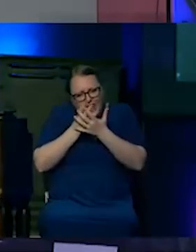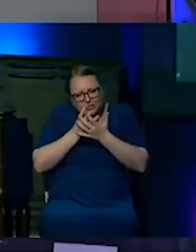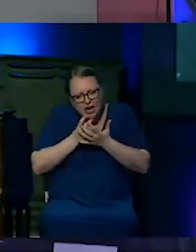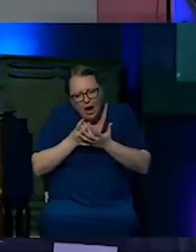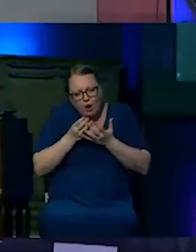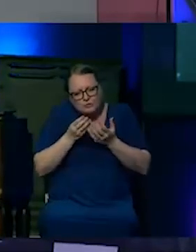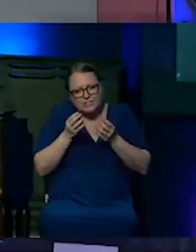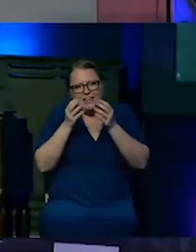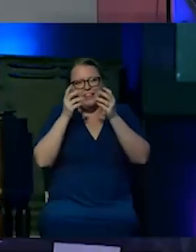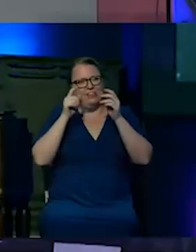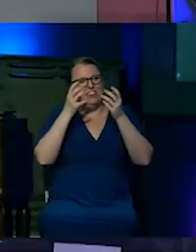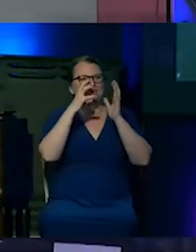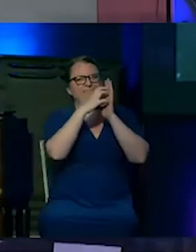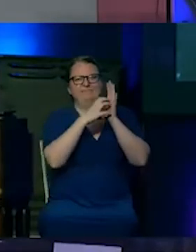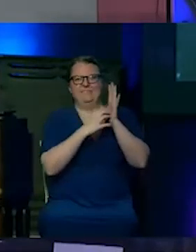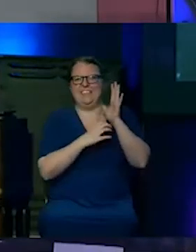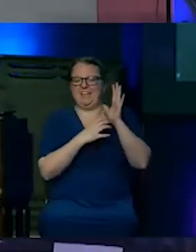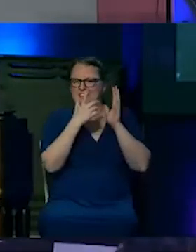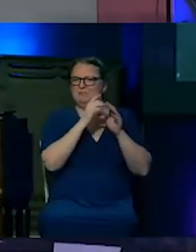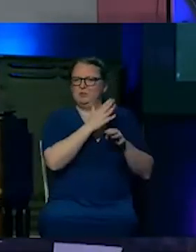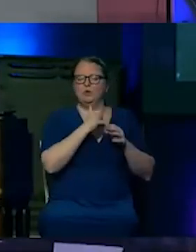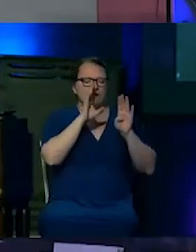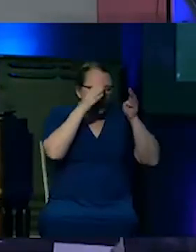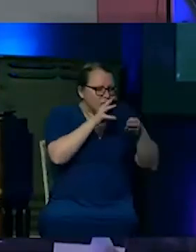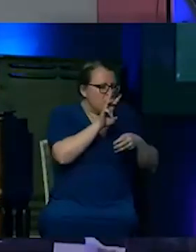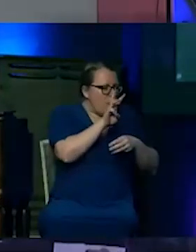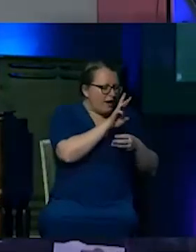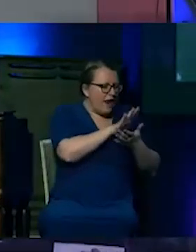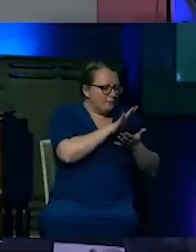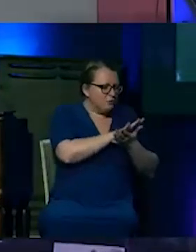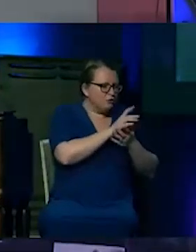right? Like, we focus in the Western